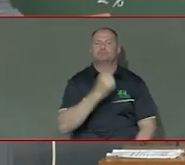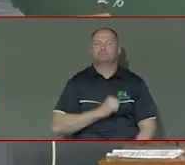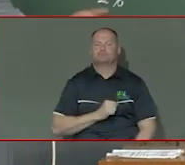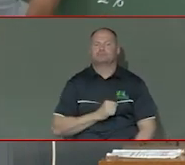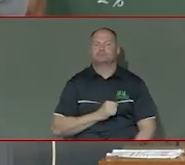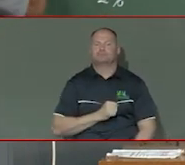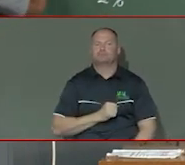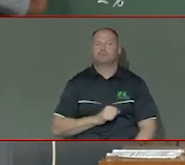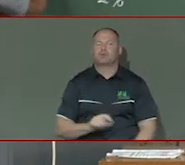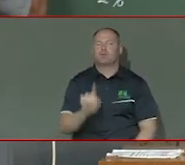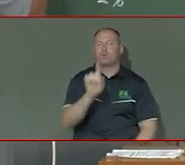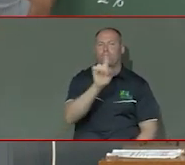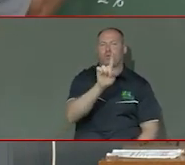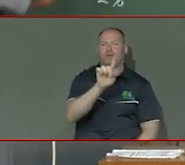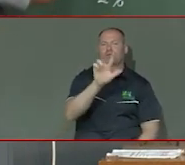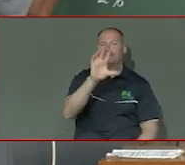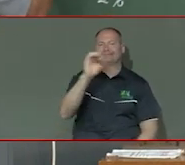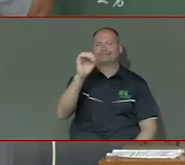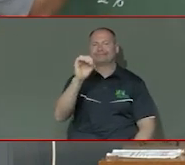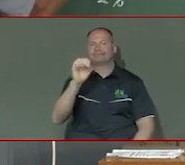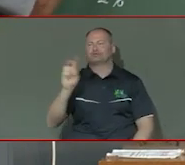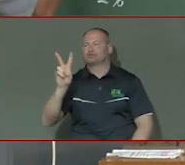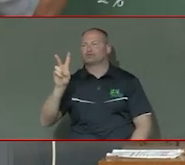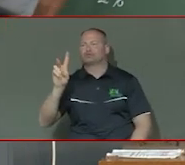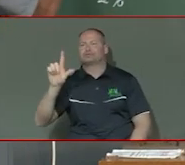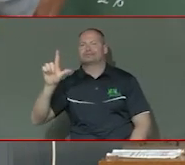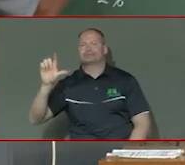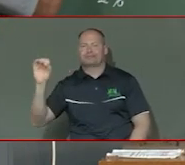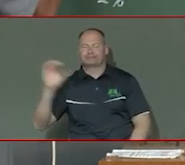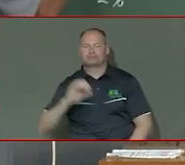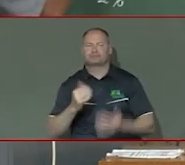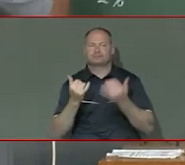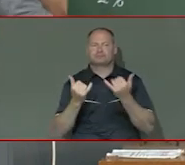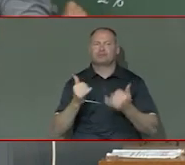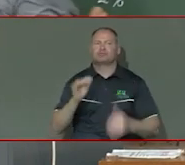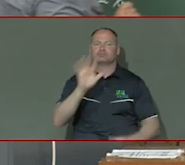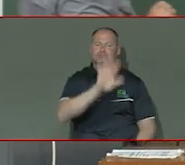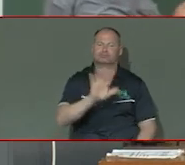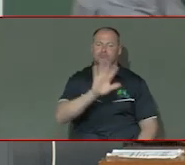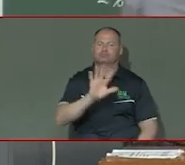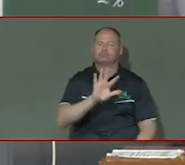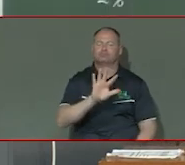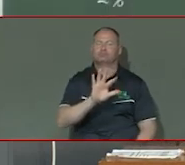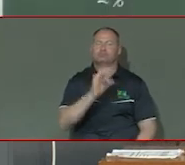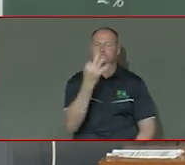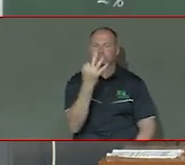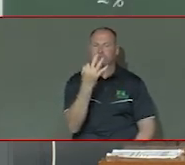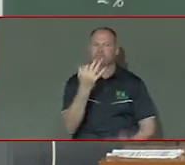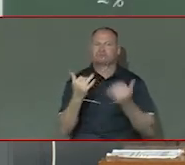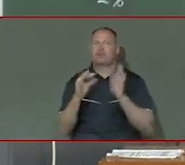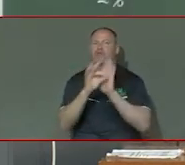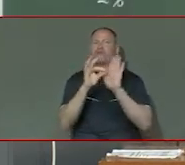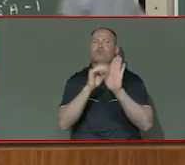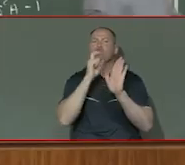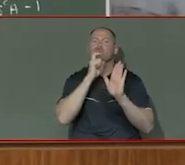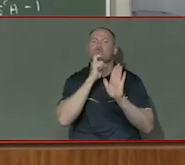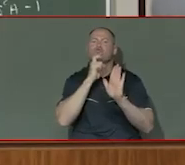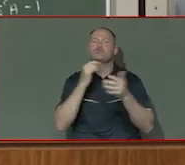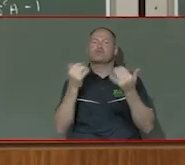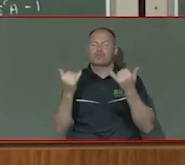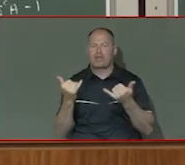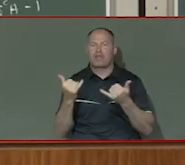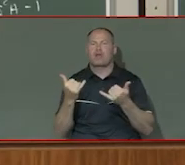between 180 and 270. So we use the third quadrant's reduction formula to get it to an acute